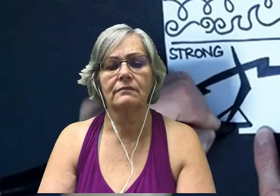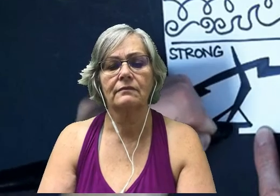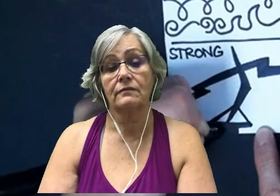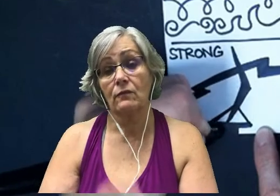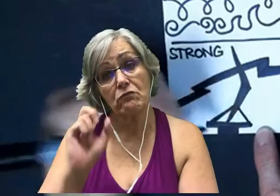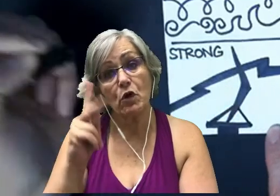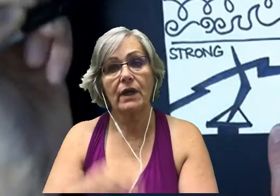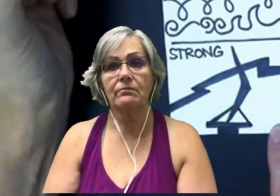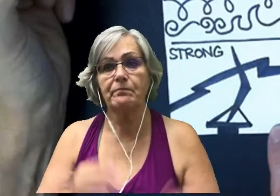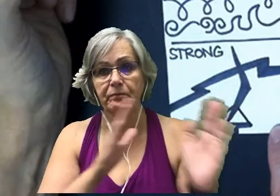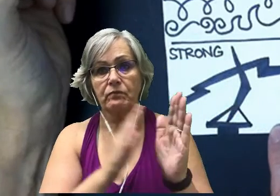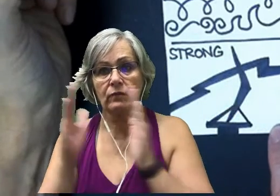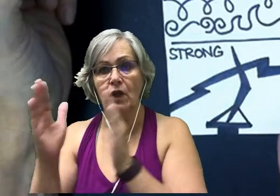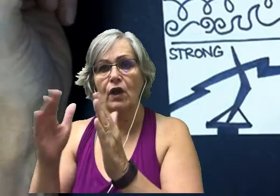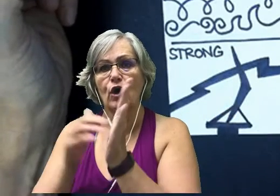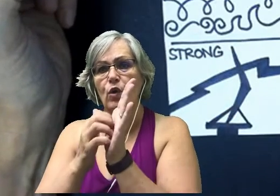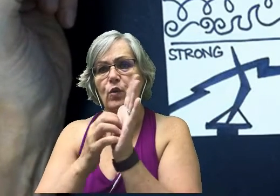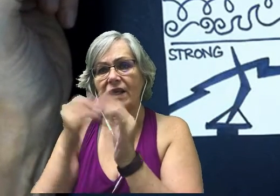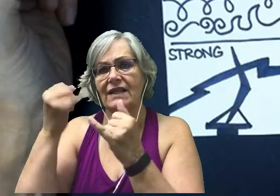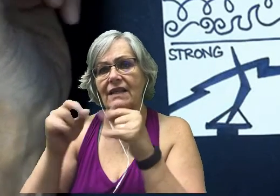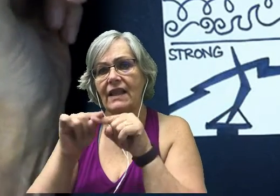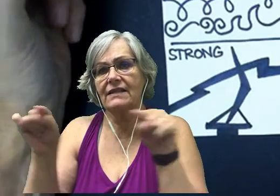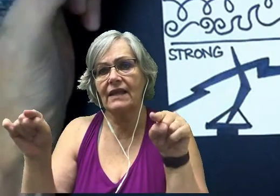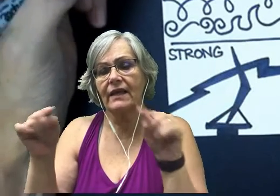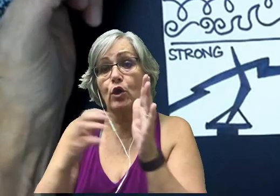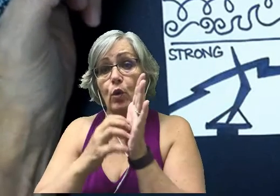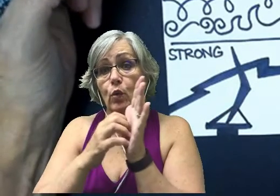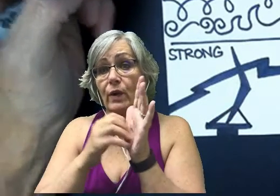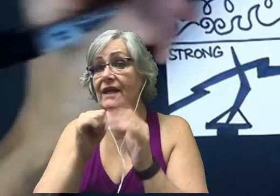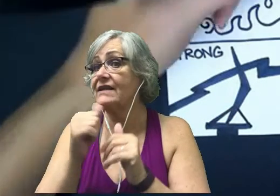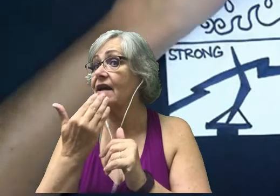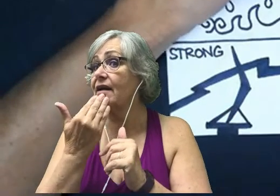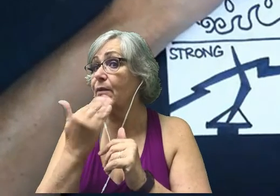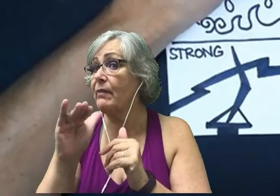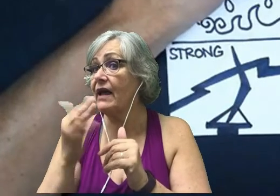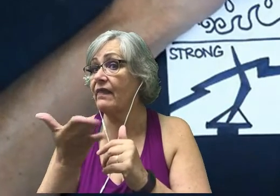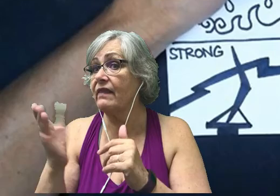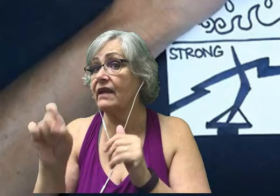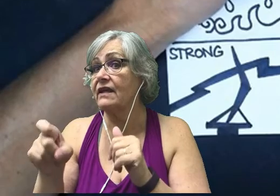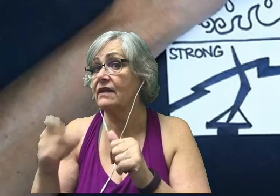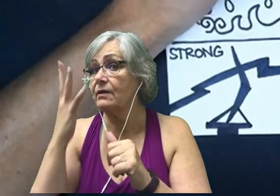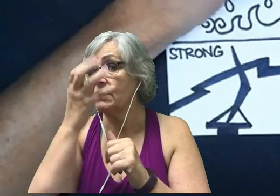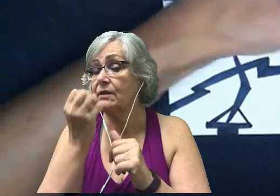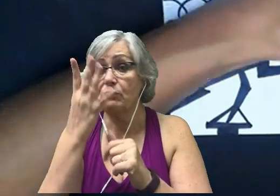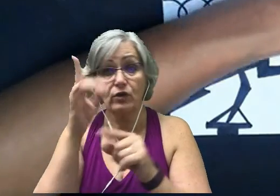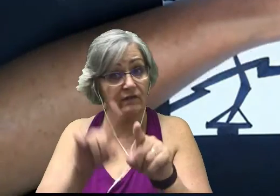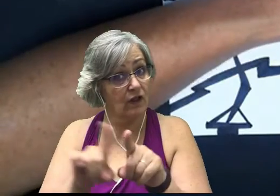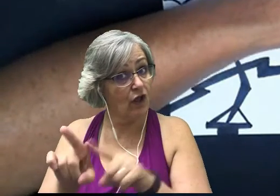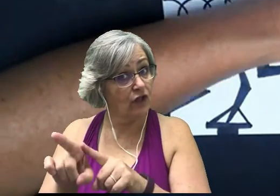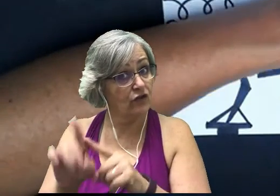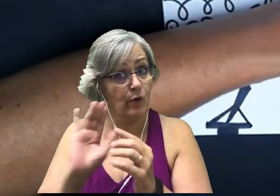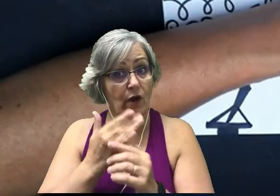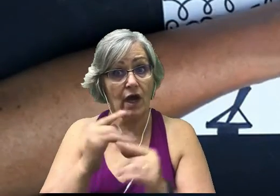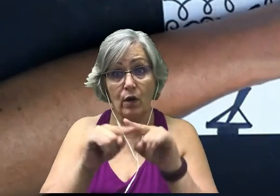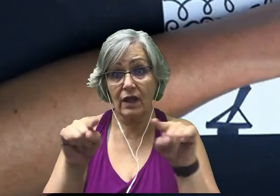stable. Okay? Weak is our last line. And weak is not a bad thing. Weak can be